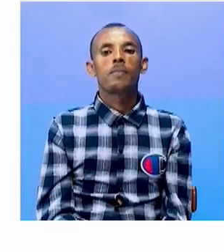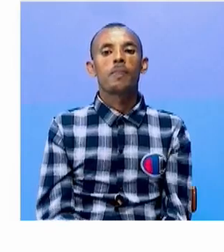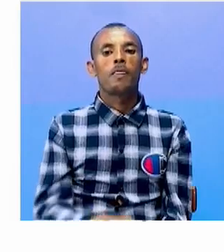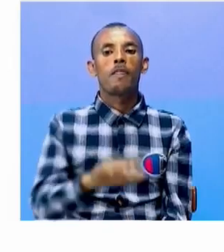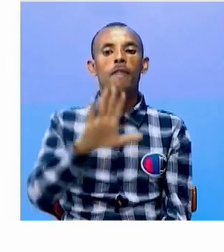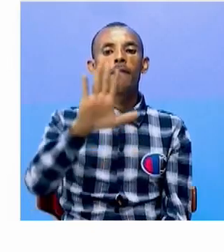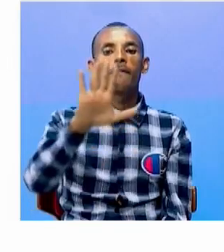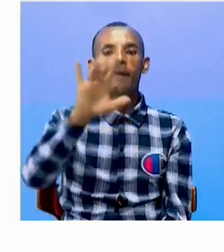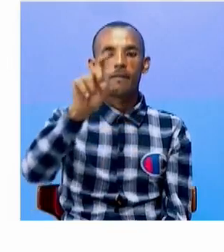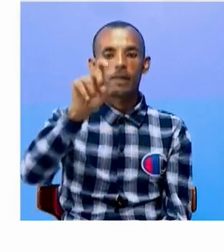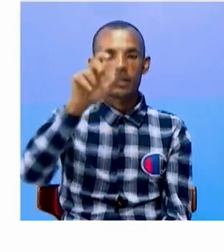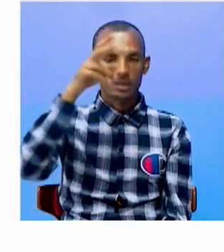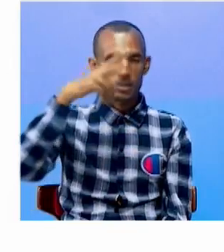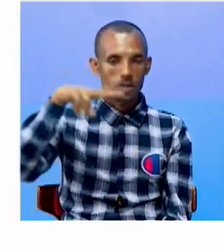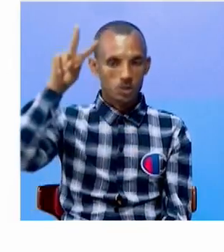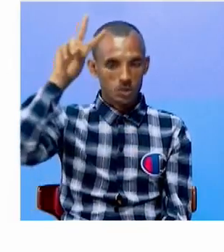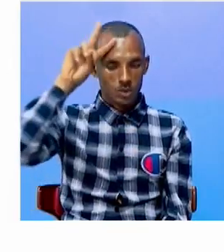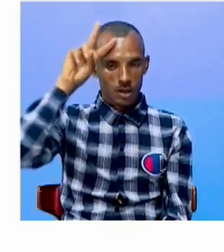5x squared